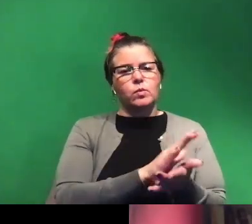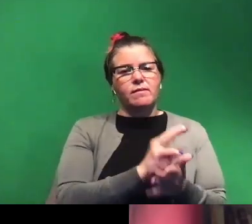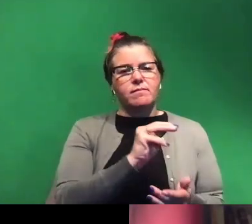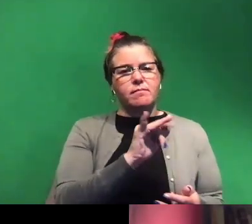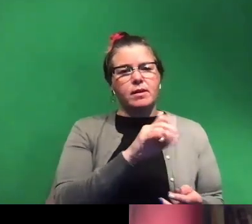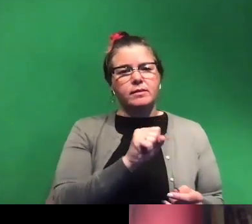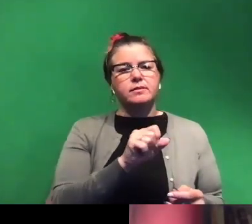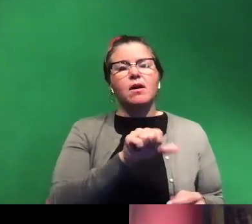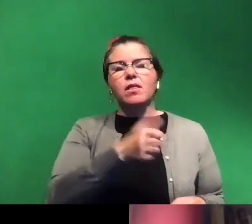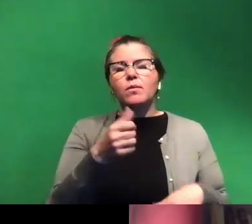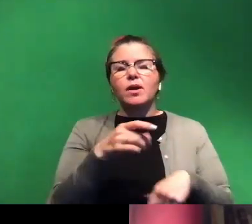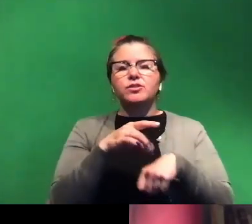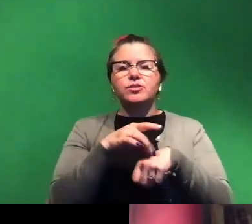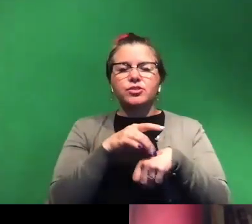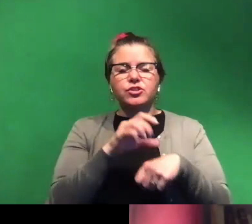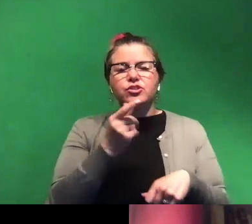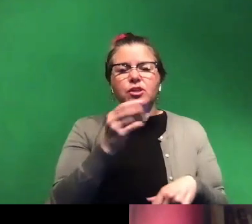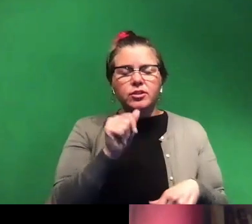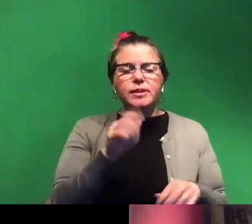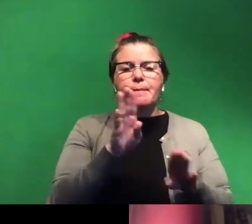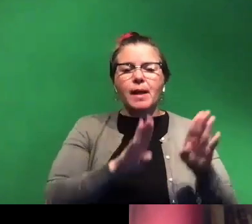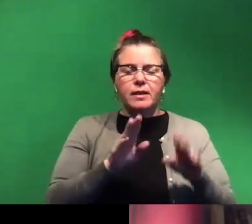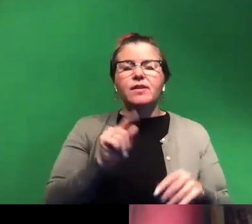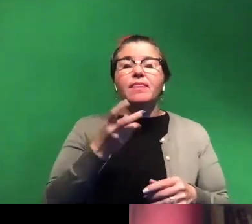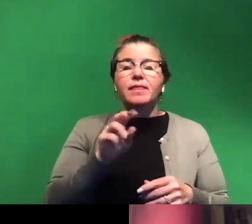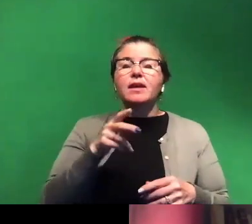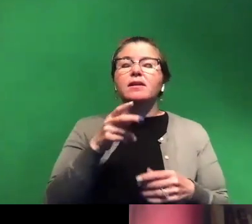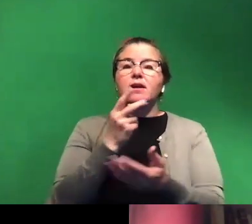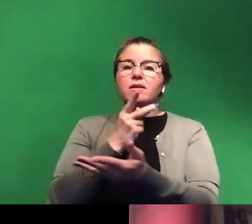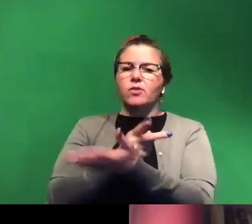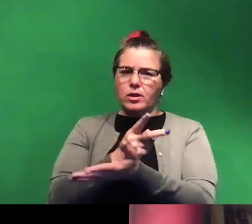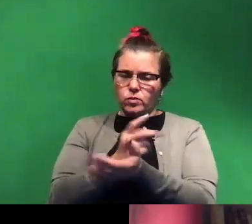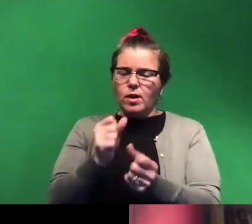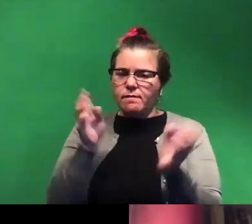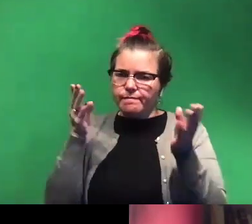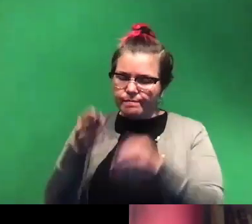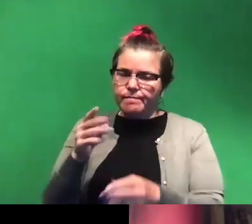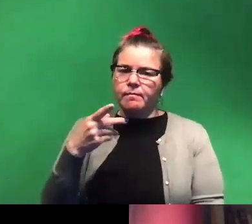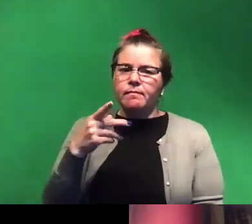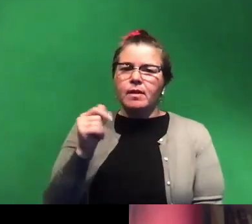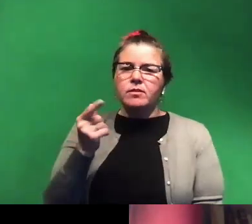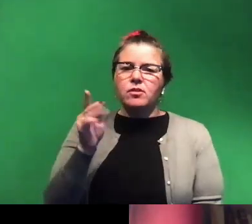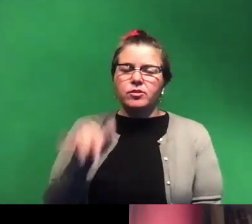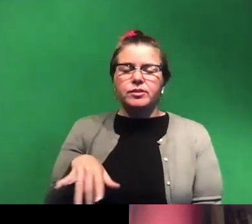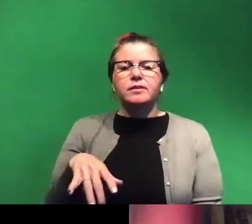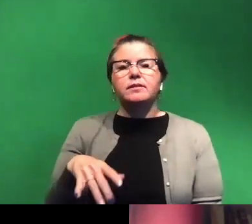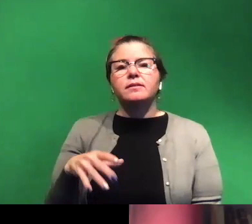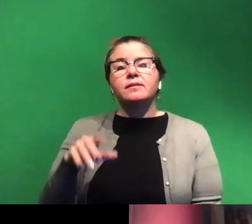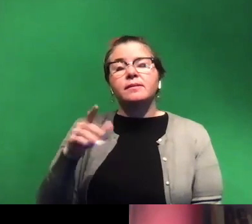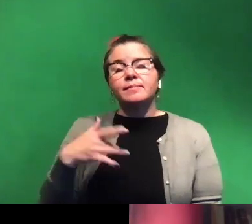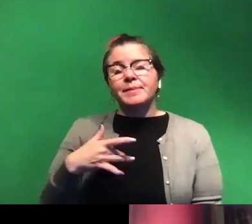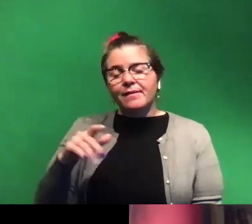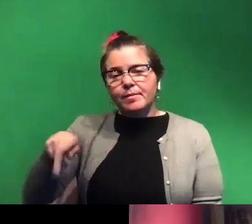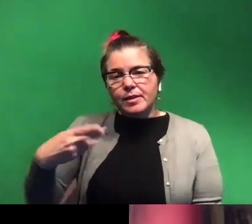major in geology or biology, then you go to graduate school, and that's when you get to start focusing on paleontology. You'll likely have to get a PhD,